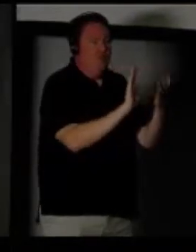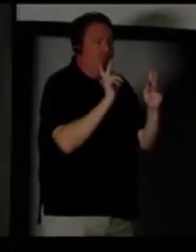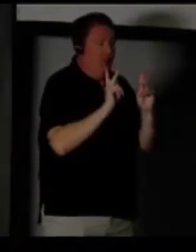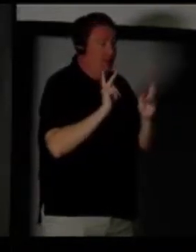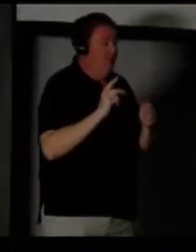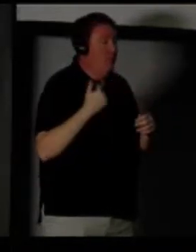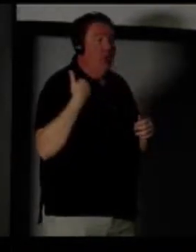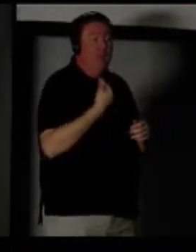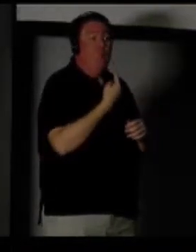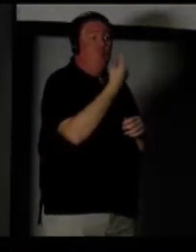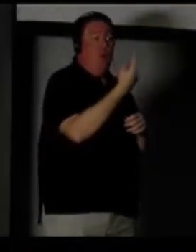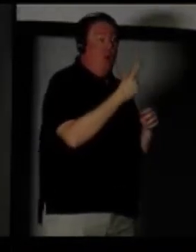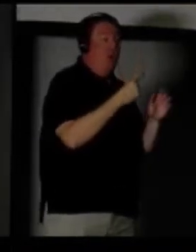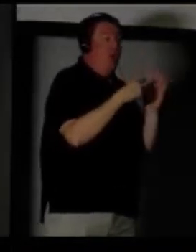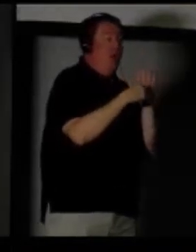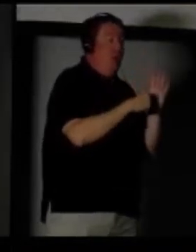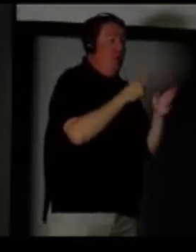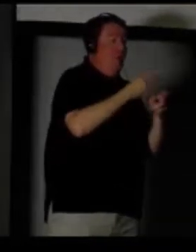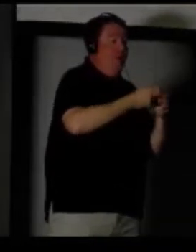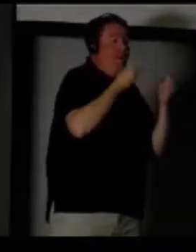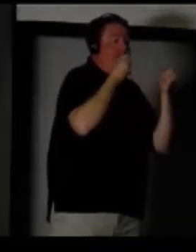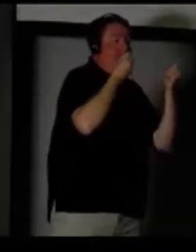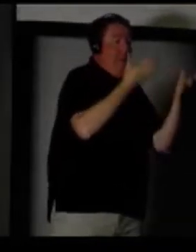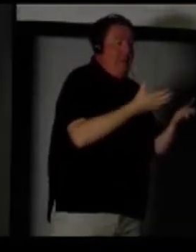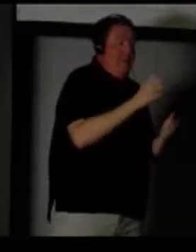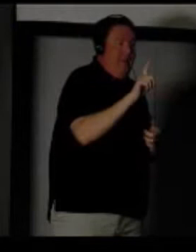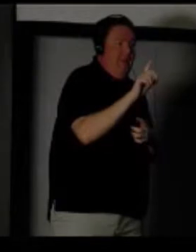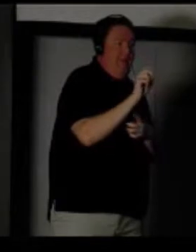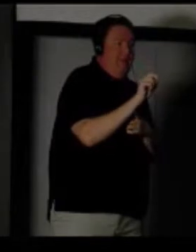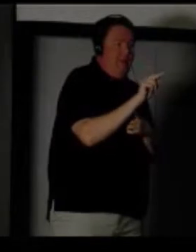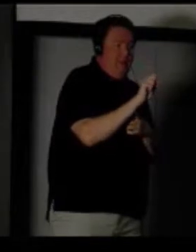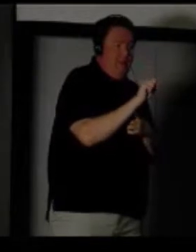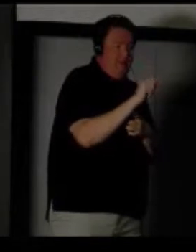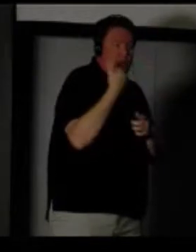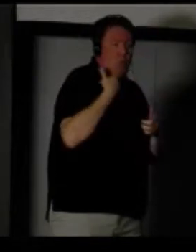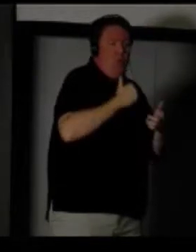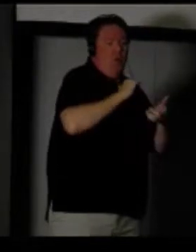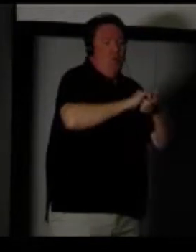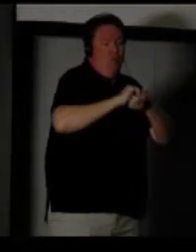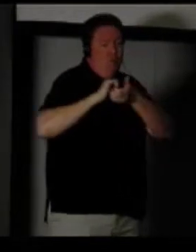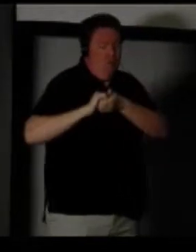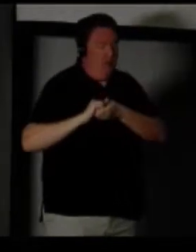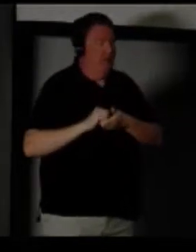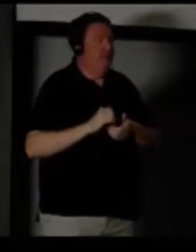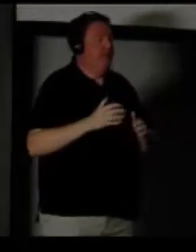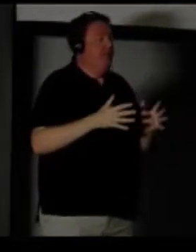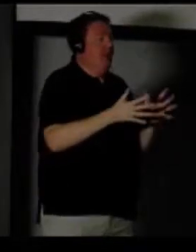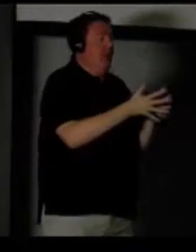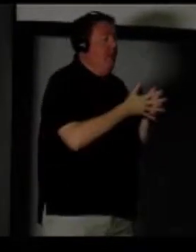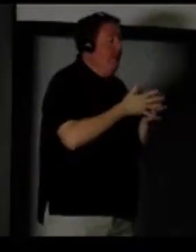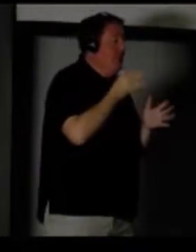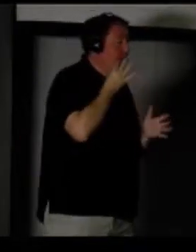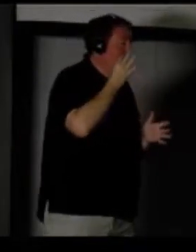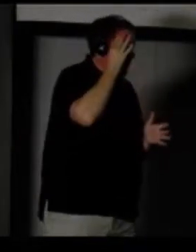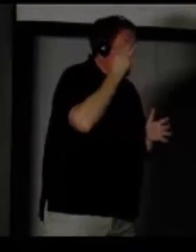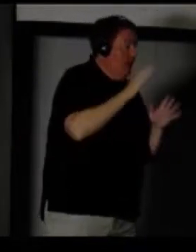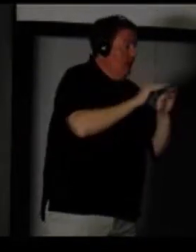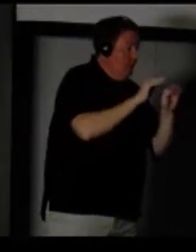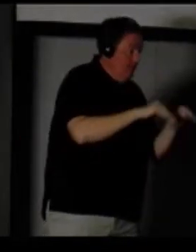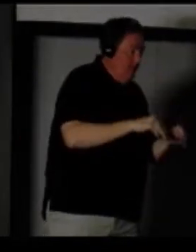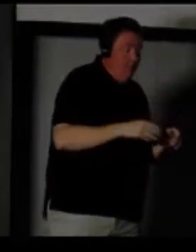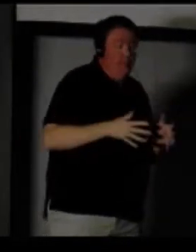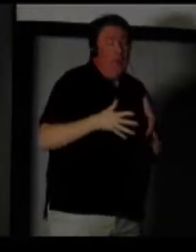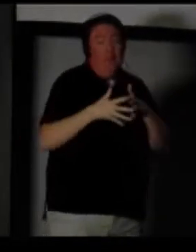Many Lenses. It's a collaborative project with two other museums, the American Indian Museum and American History,